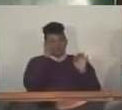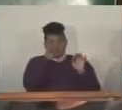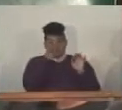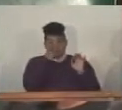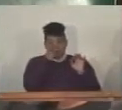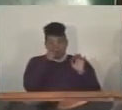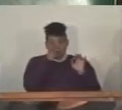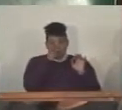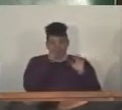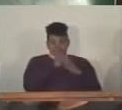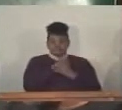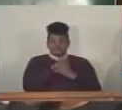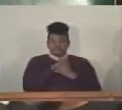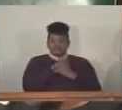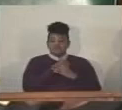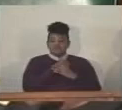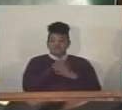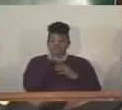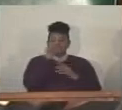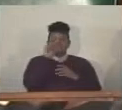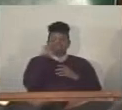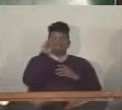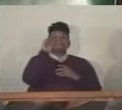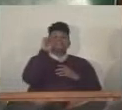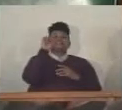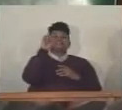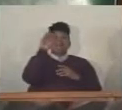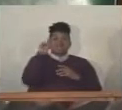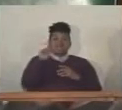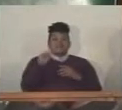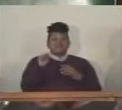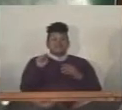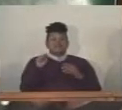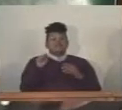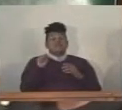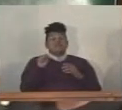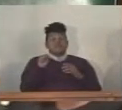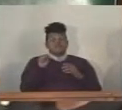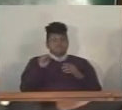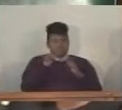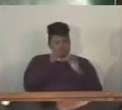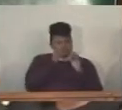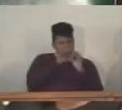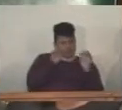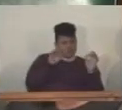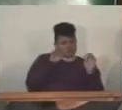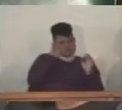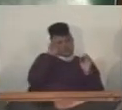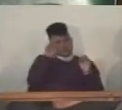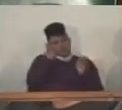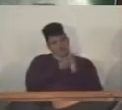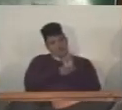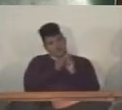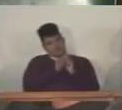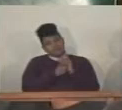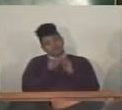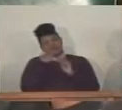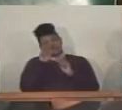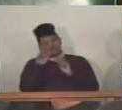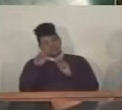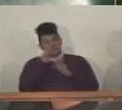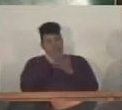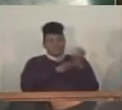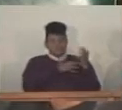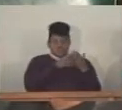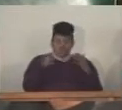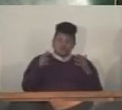crime not been committed. These amendments, Mr. President, will be a boon to the justice system.